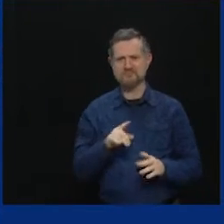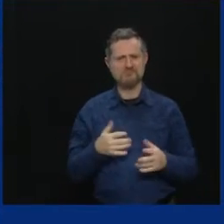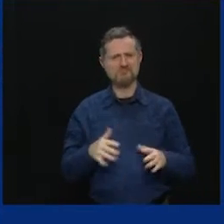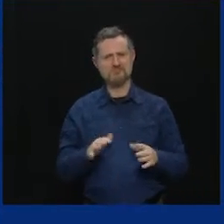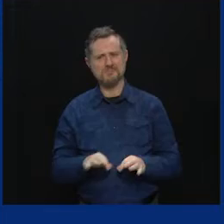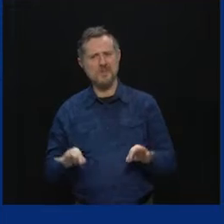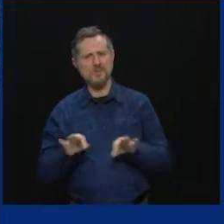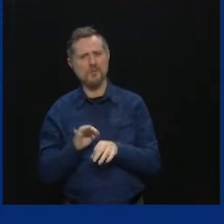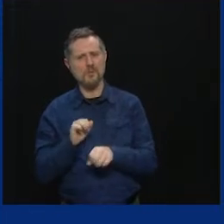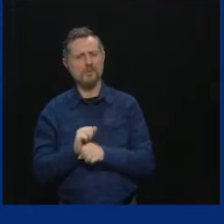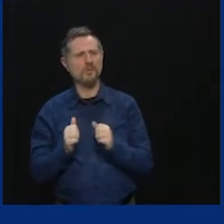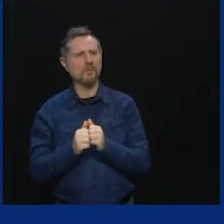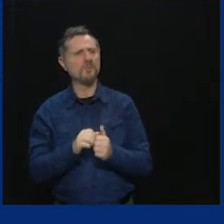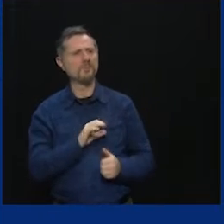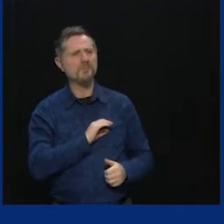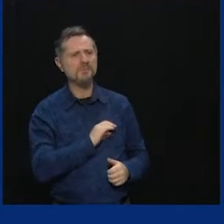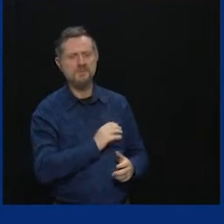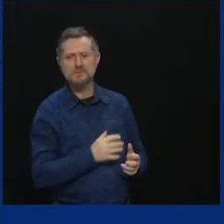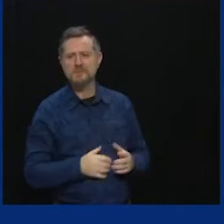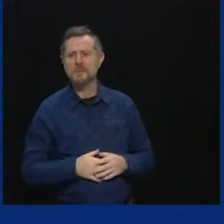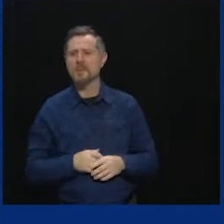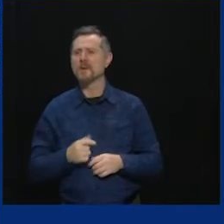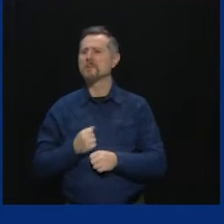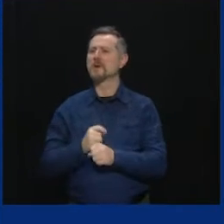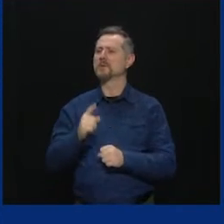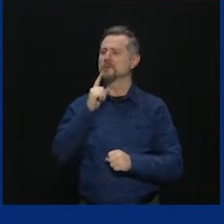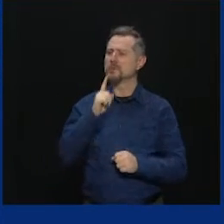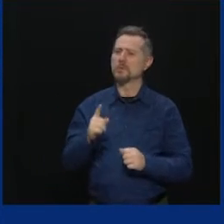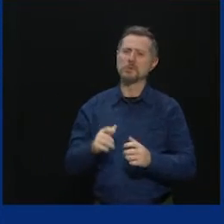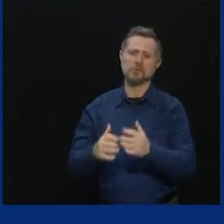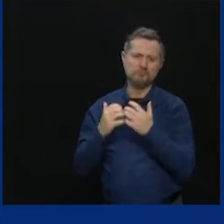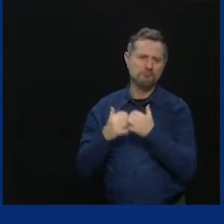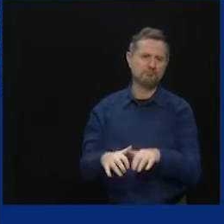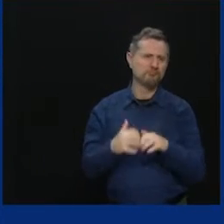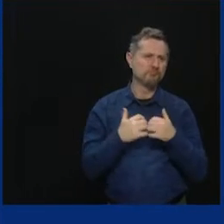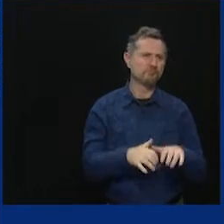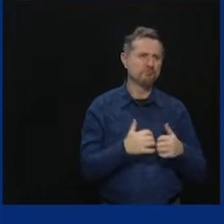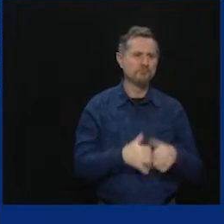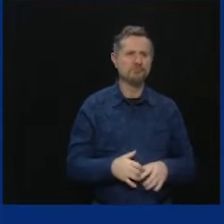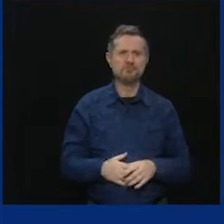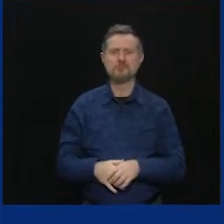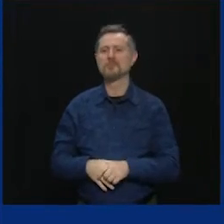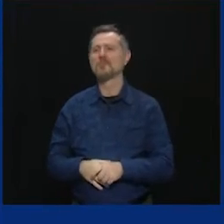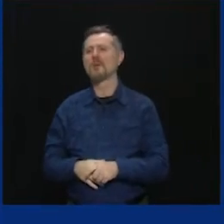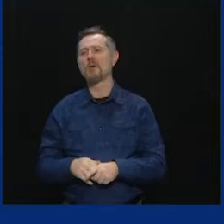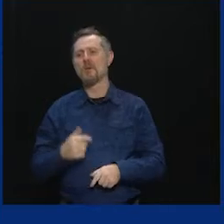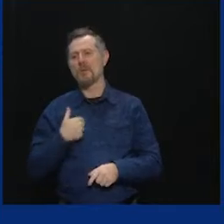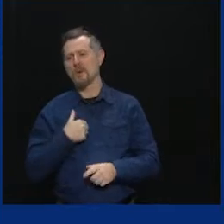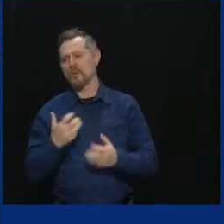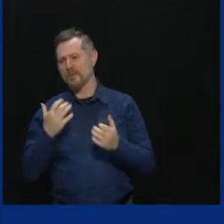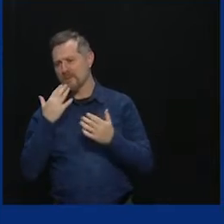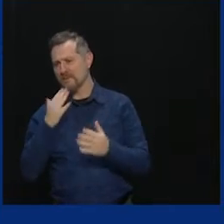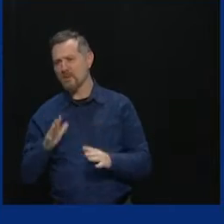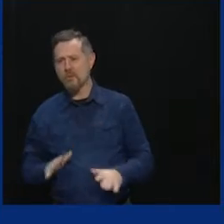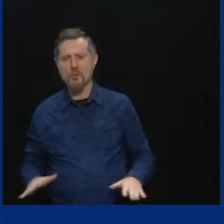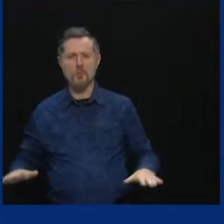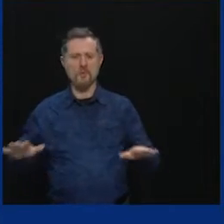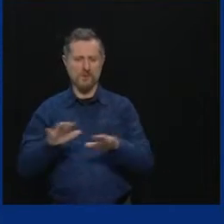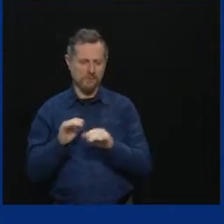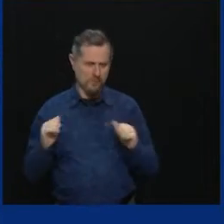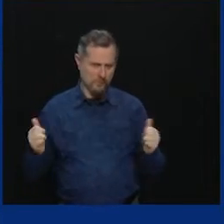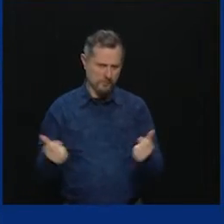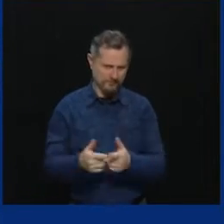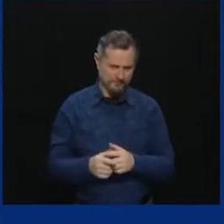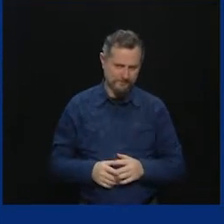the police to make sure that happens. So I'm here today to thank all of you, to thank you